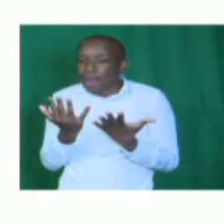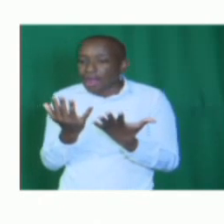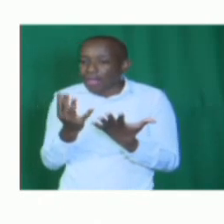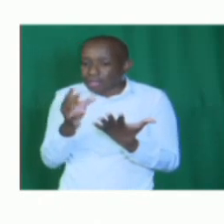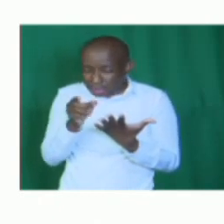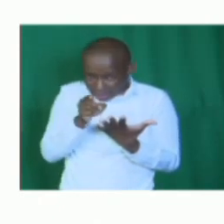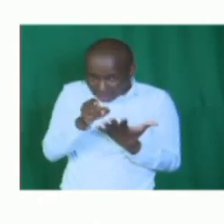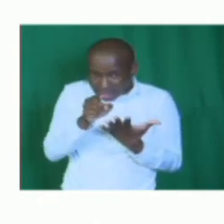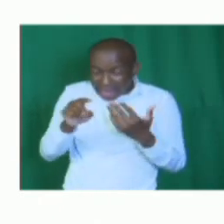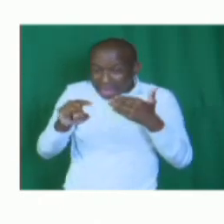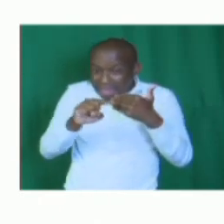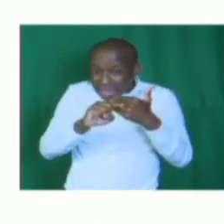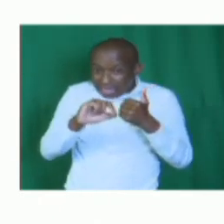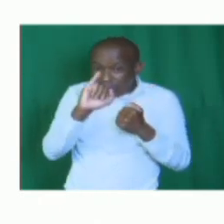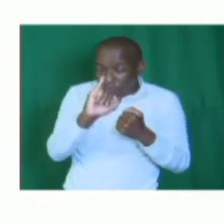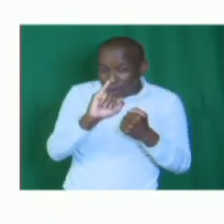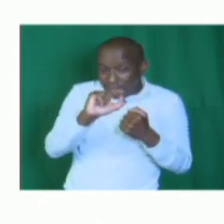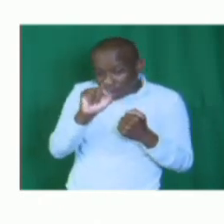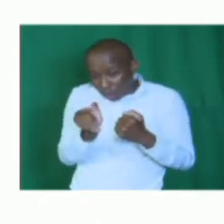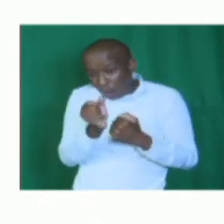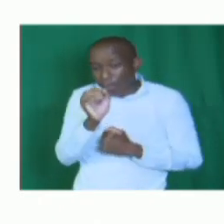one, which is -1,